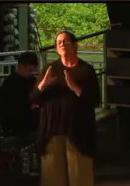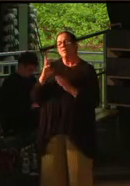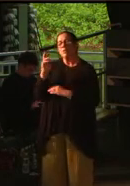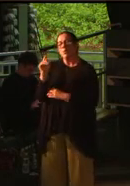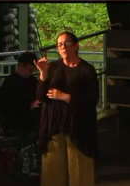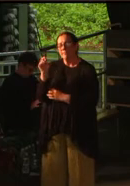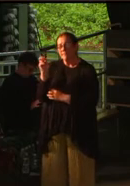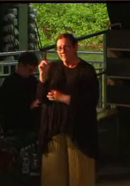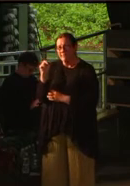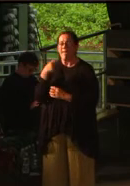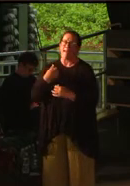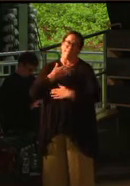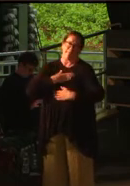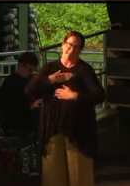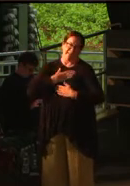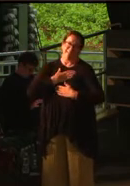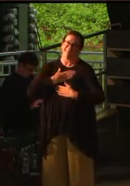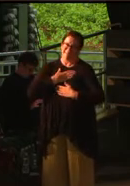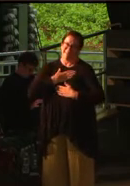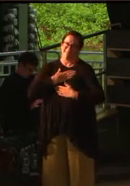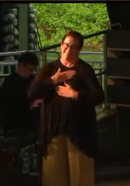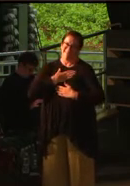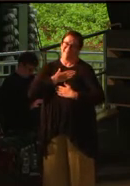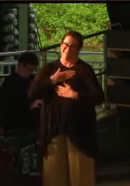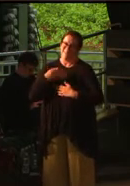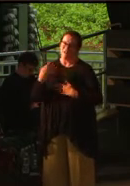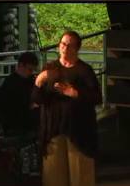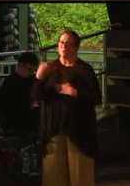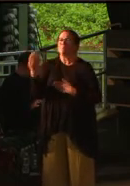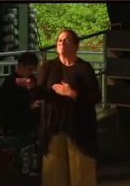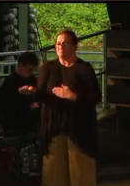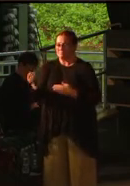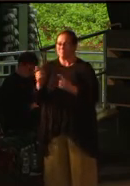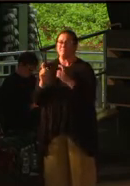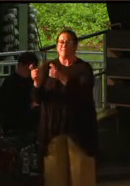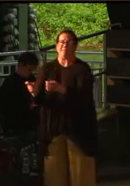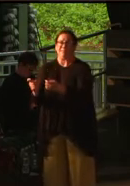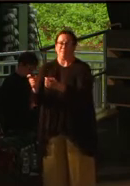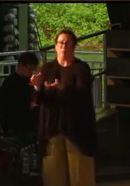pleased to invite you to accept the challenge coin and give your remarks.